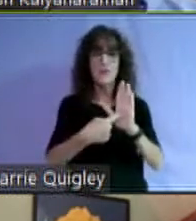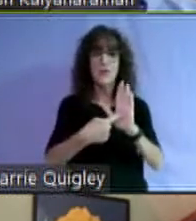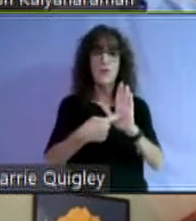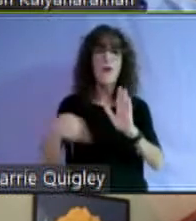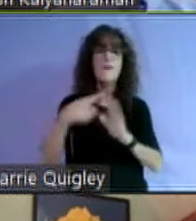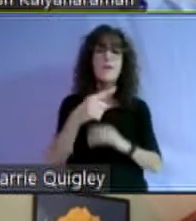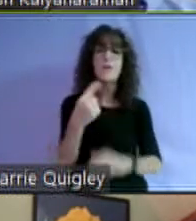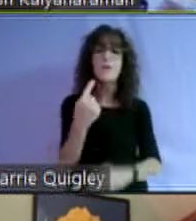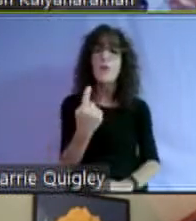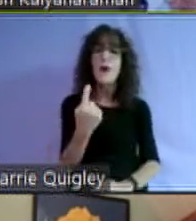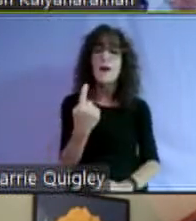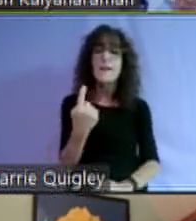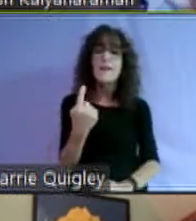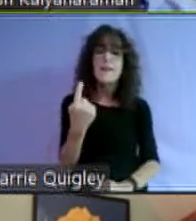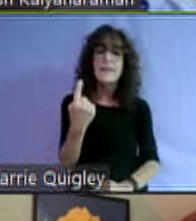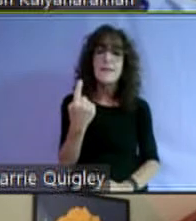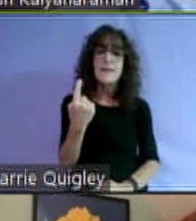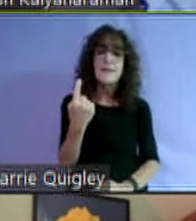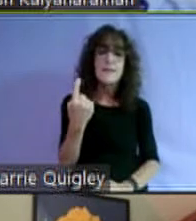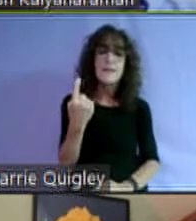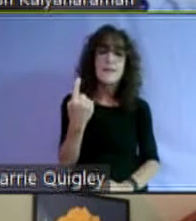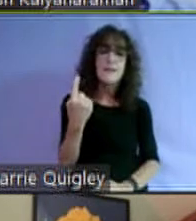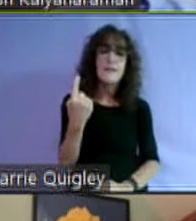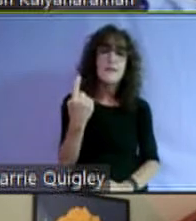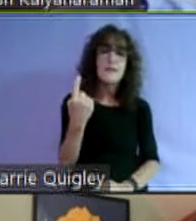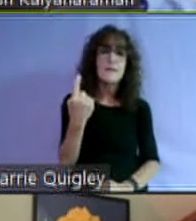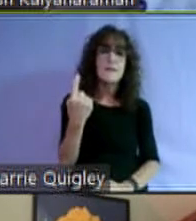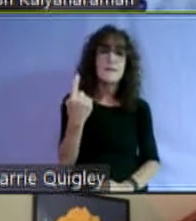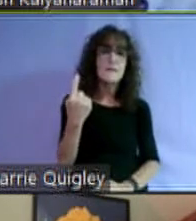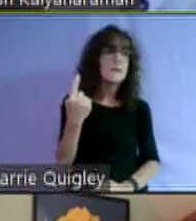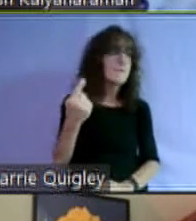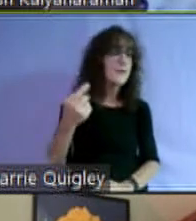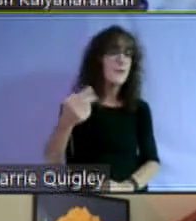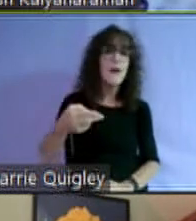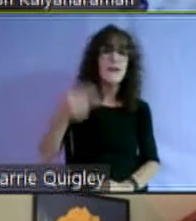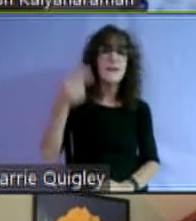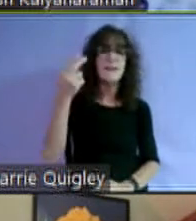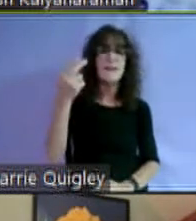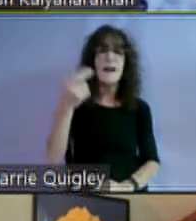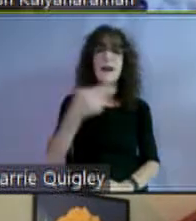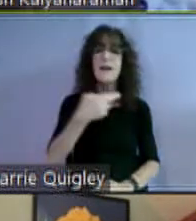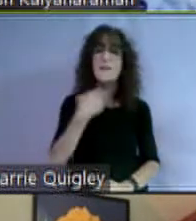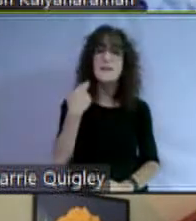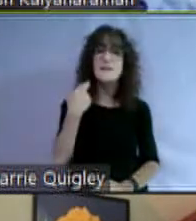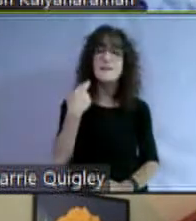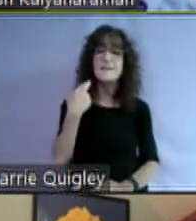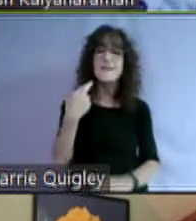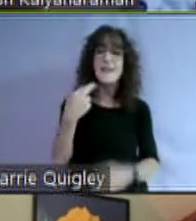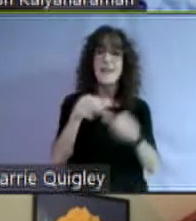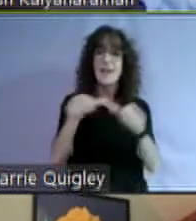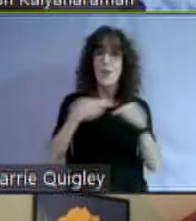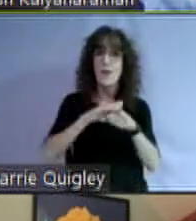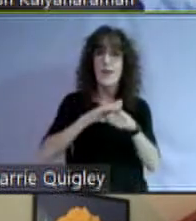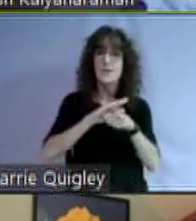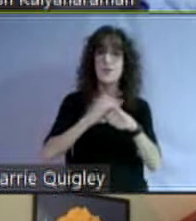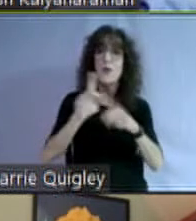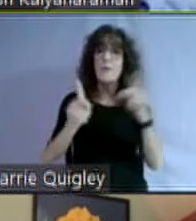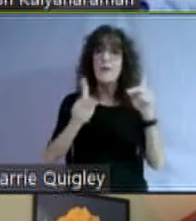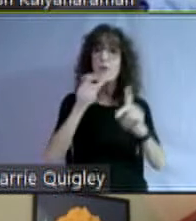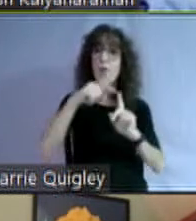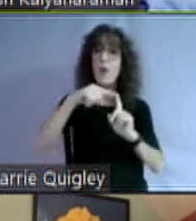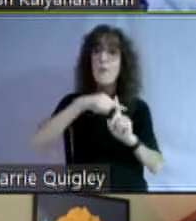that we're looking at high risk locations. So locations where people who are positive have